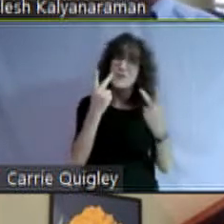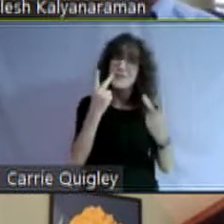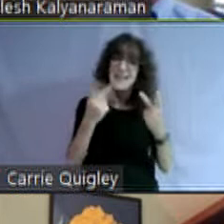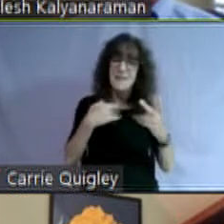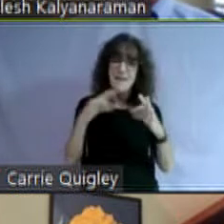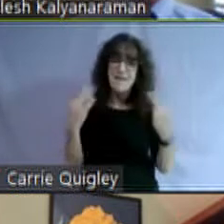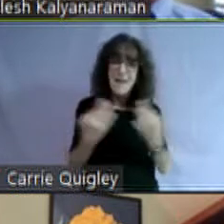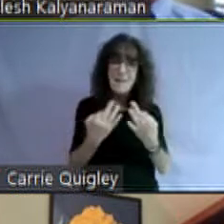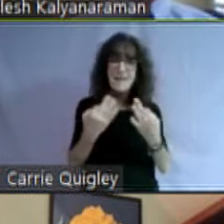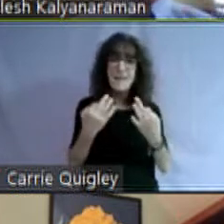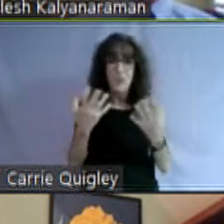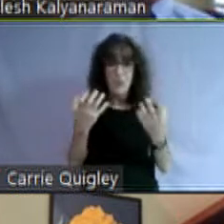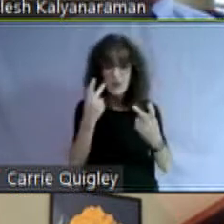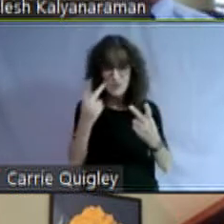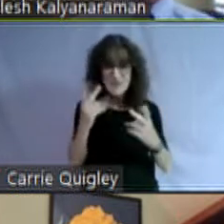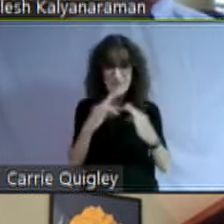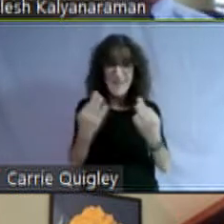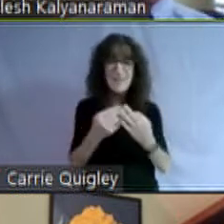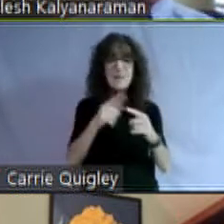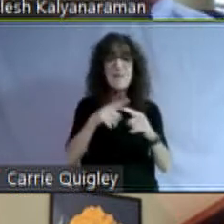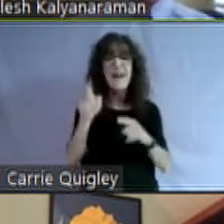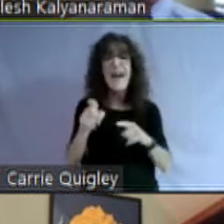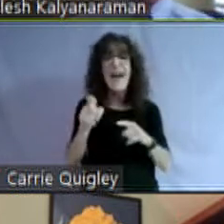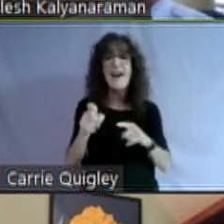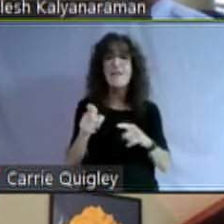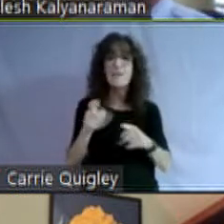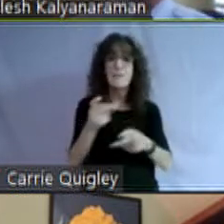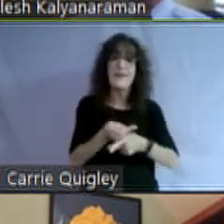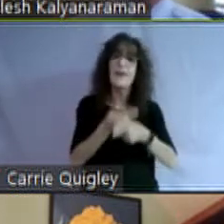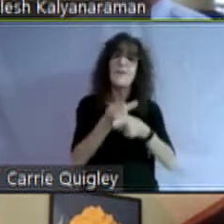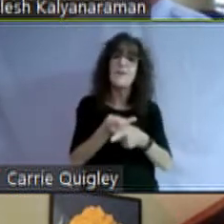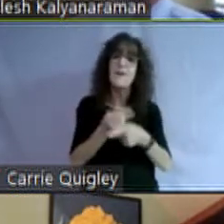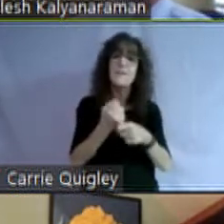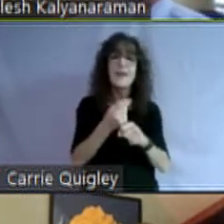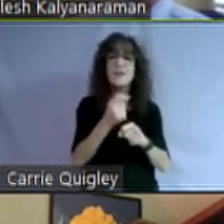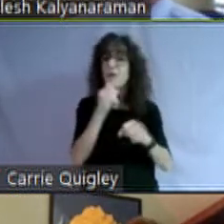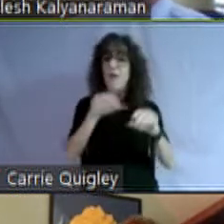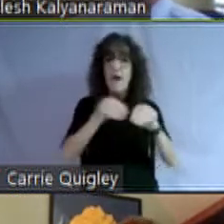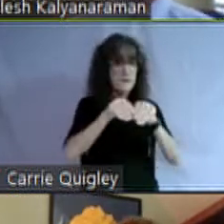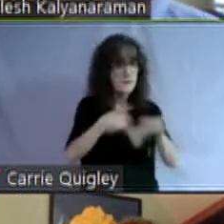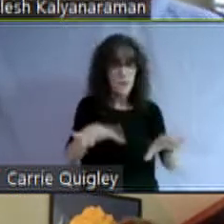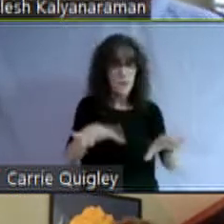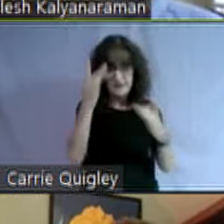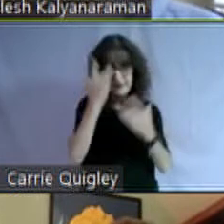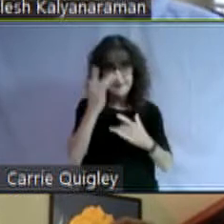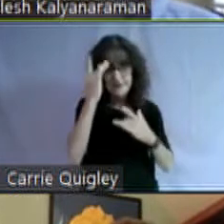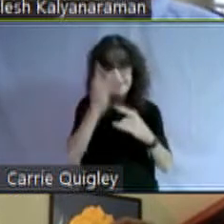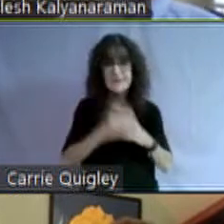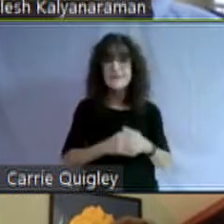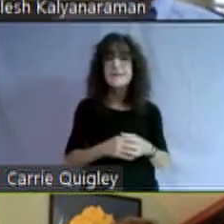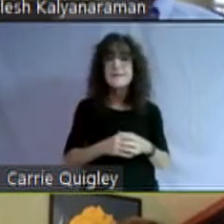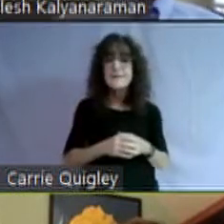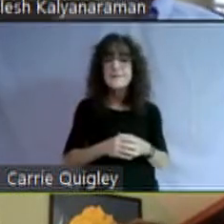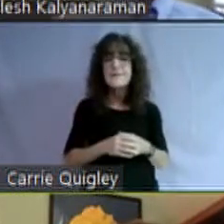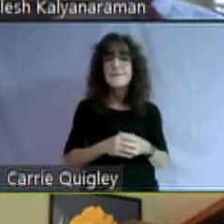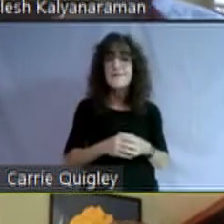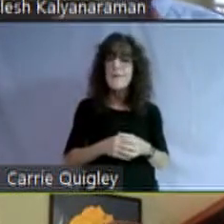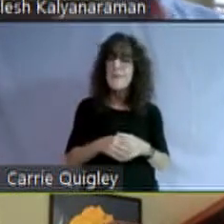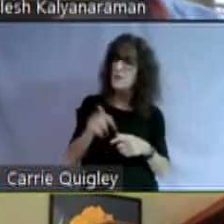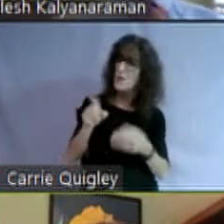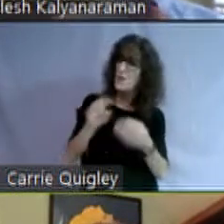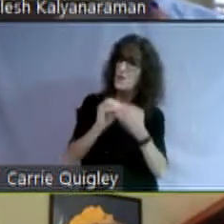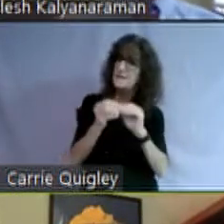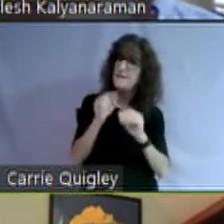want to see our families, but we also have to take those precautions to make sure we're not spreading to each other. So these